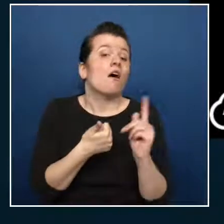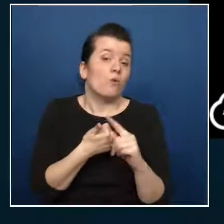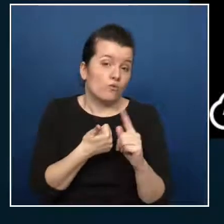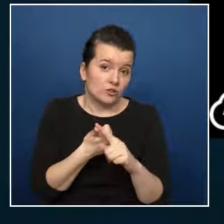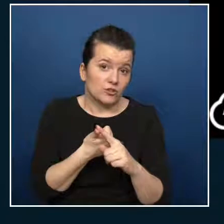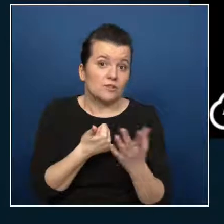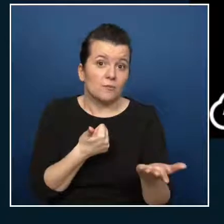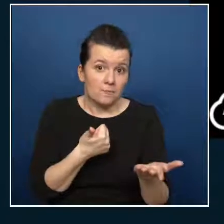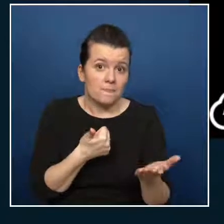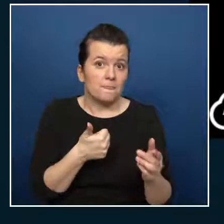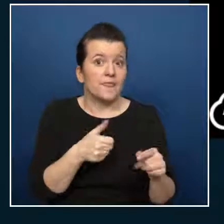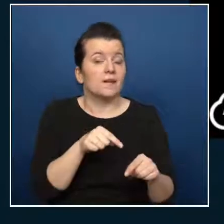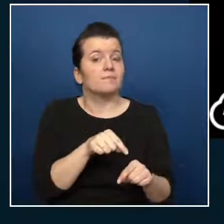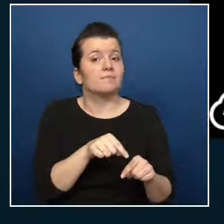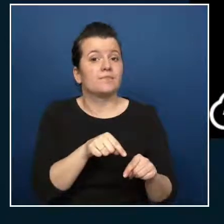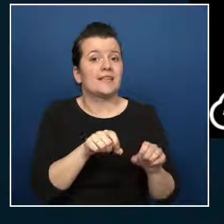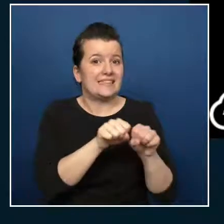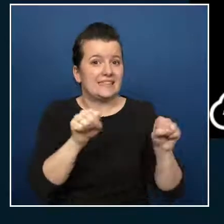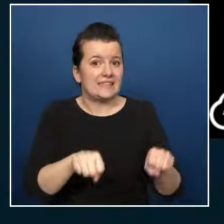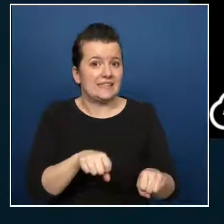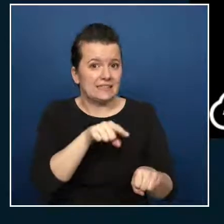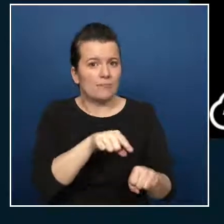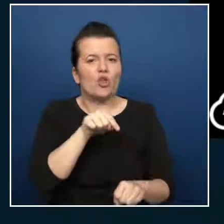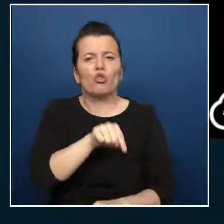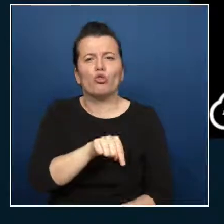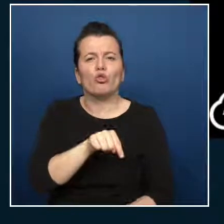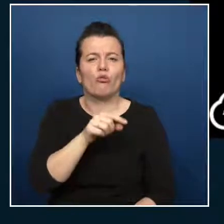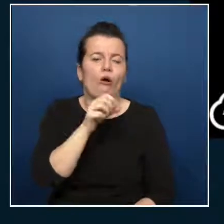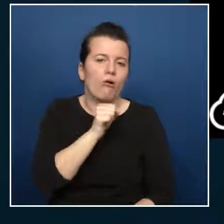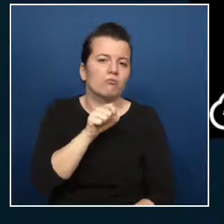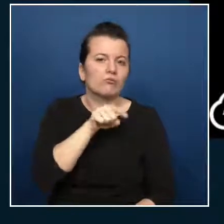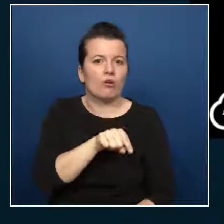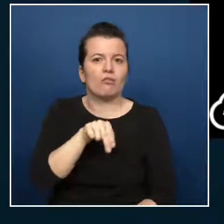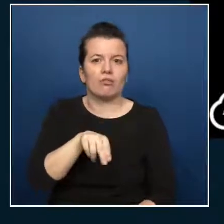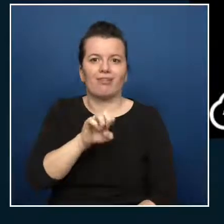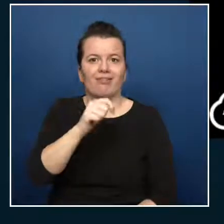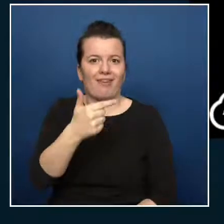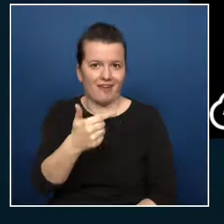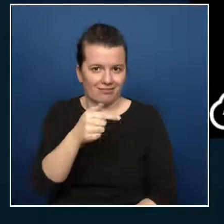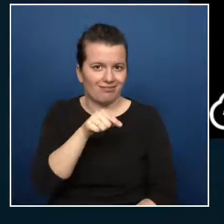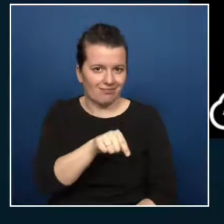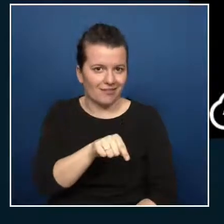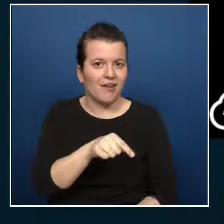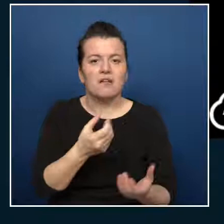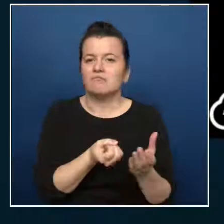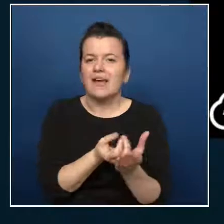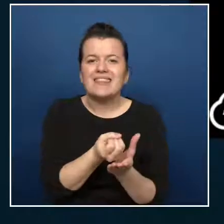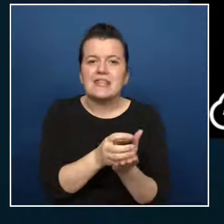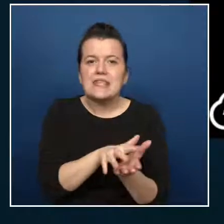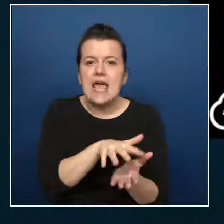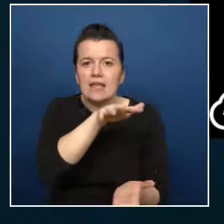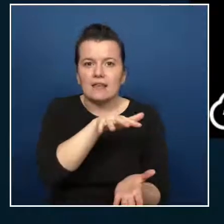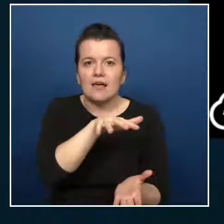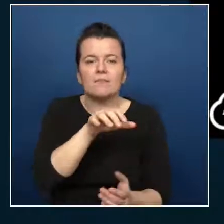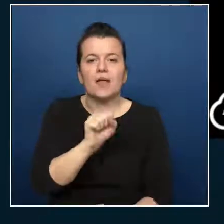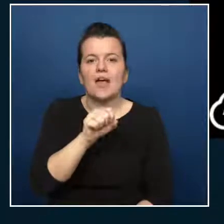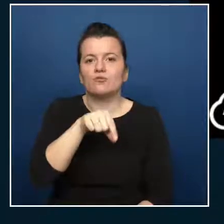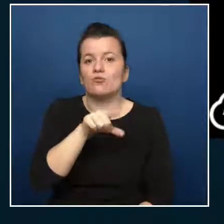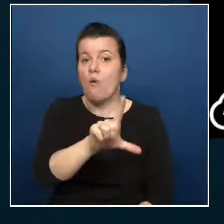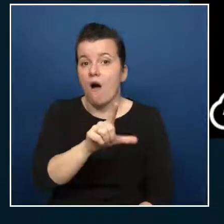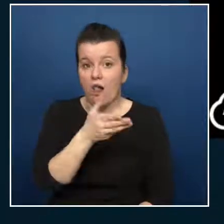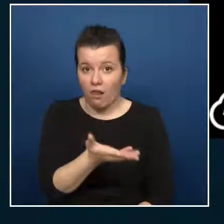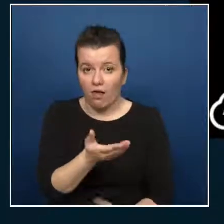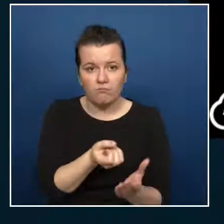system is in .NET, and we have our data in SQL databases. And